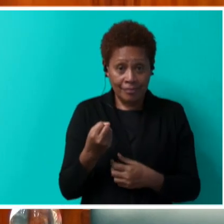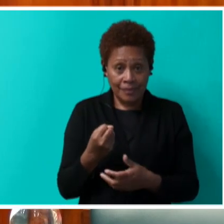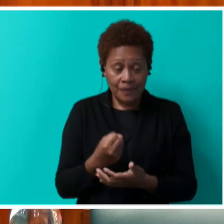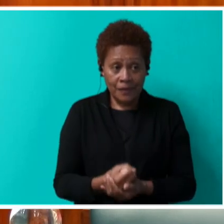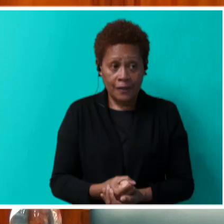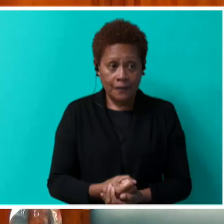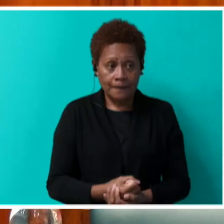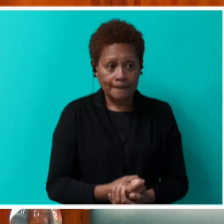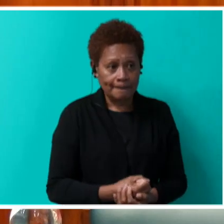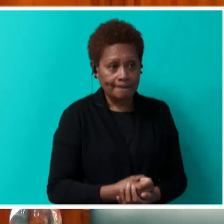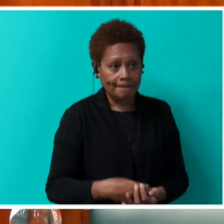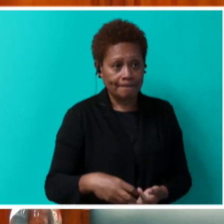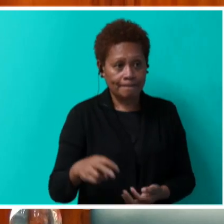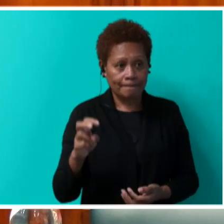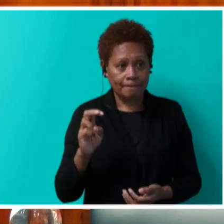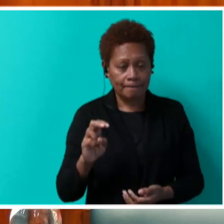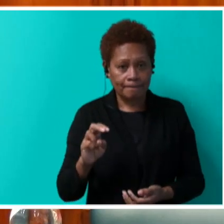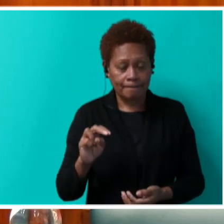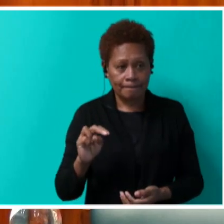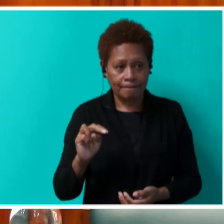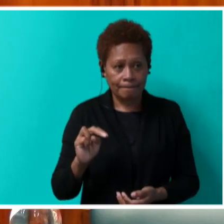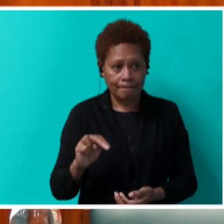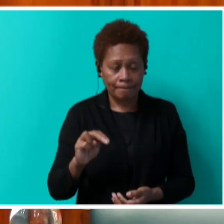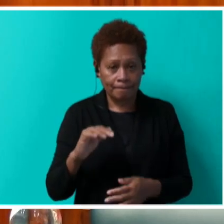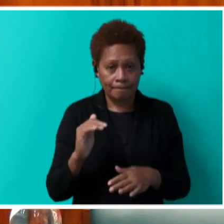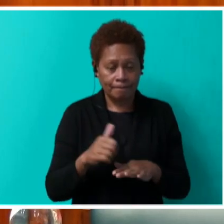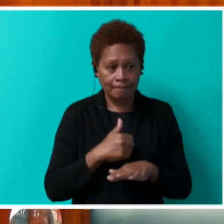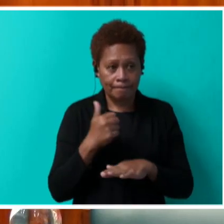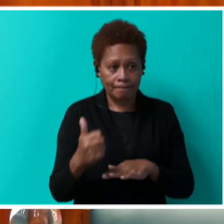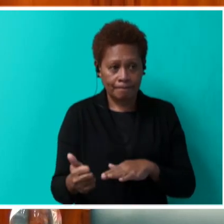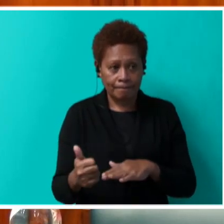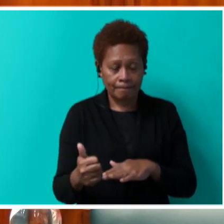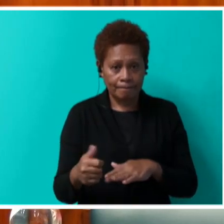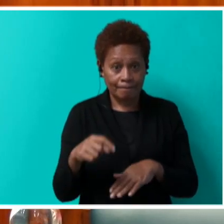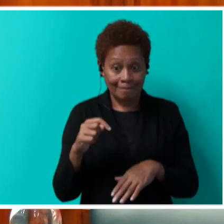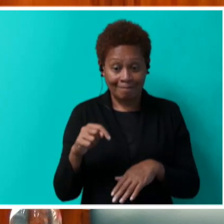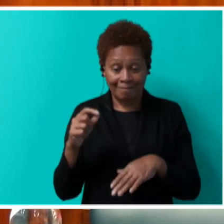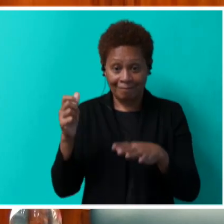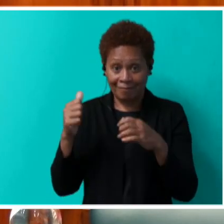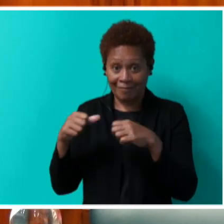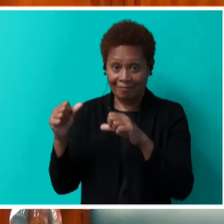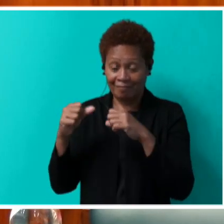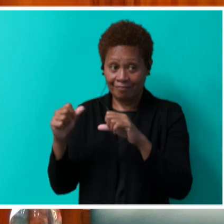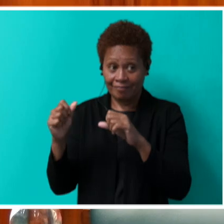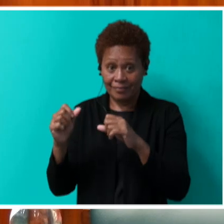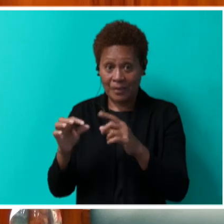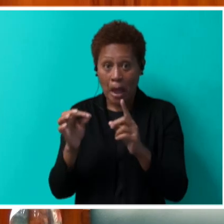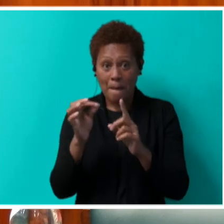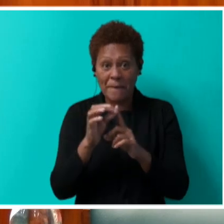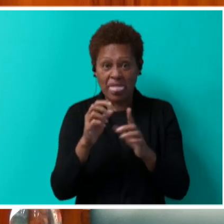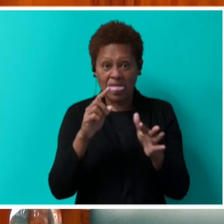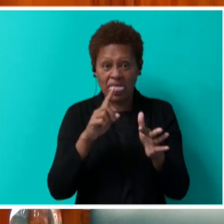phytosanitary requirements set by the New Zealand Authority. This was achieved through integrated pest, disease, and